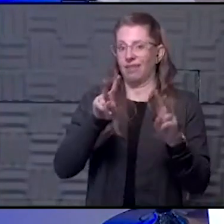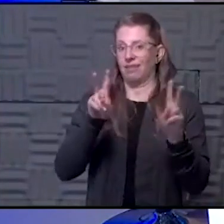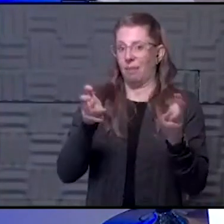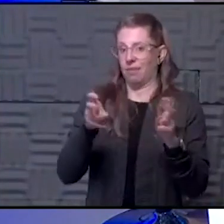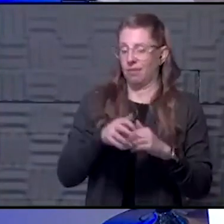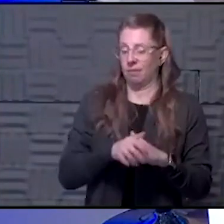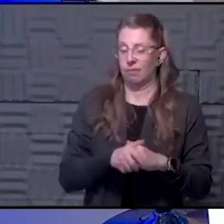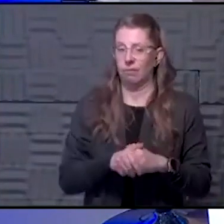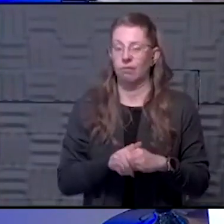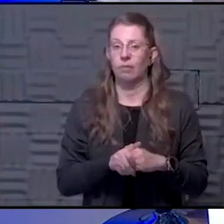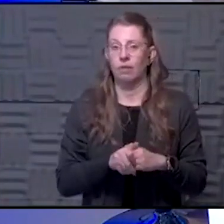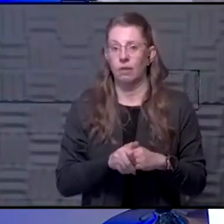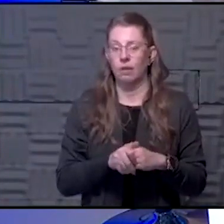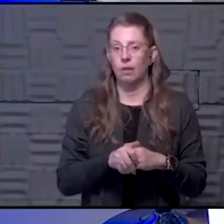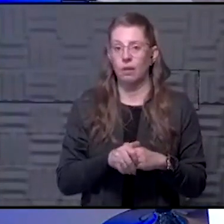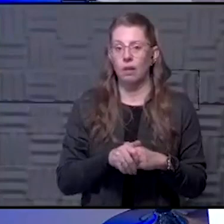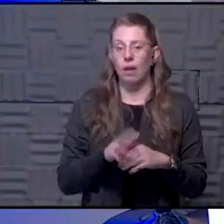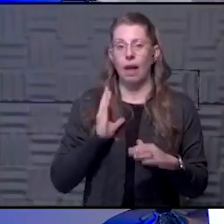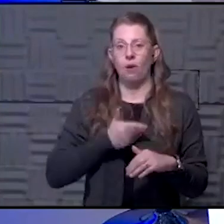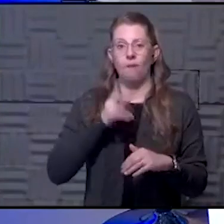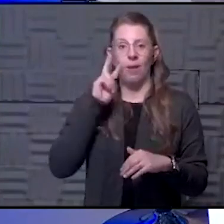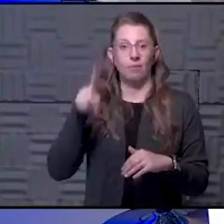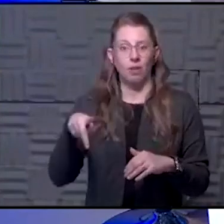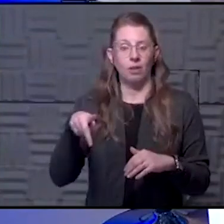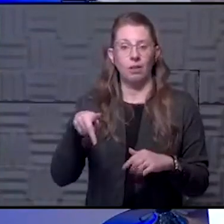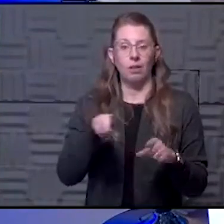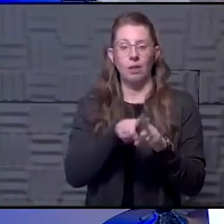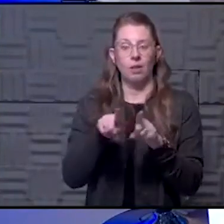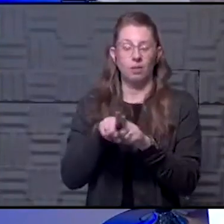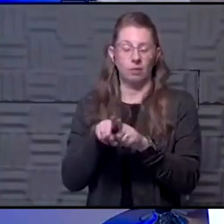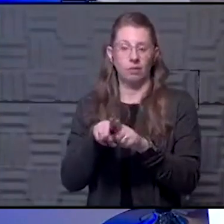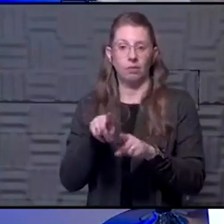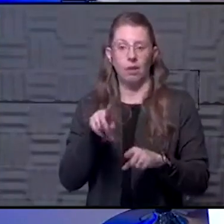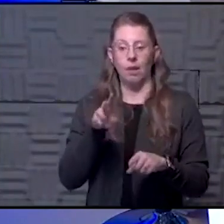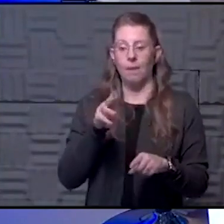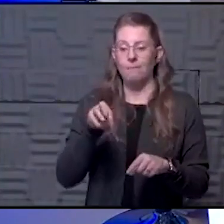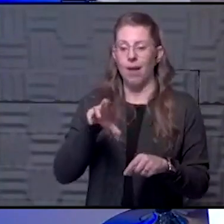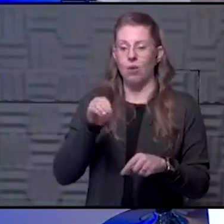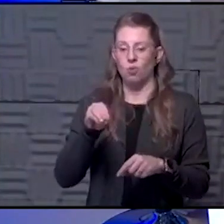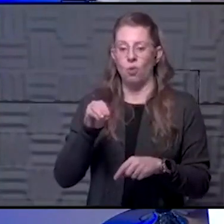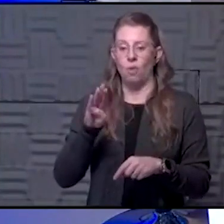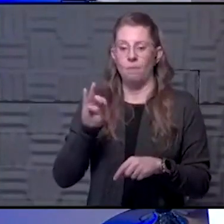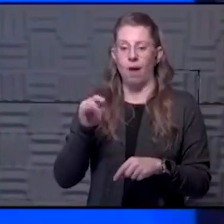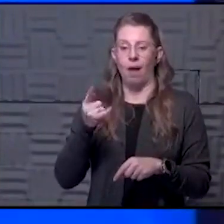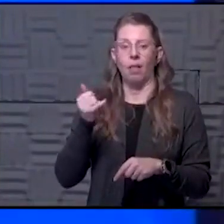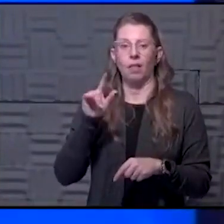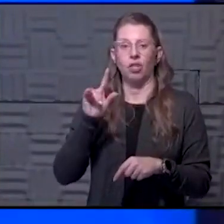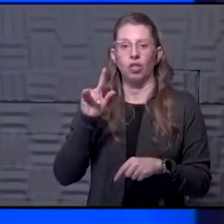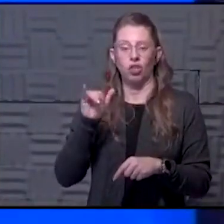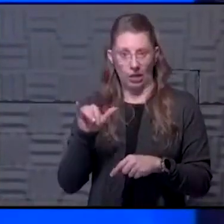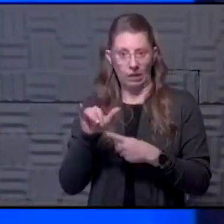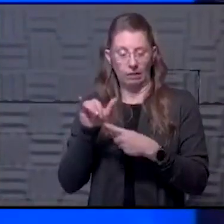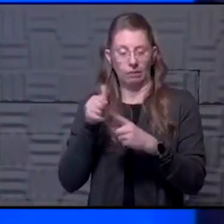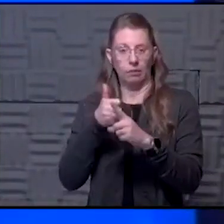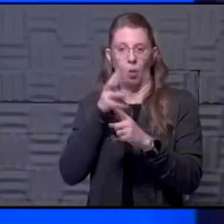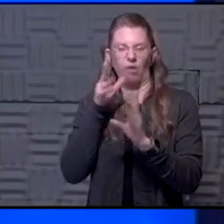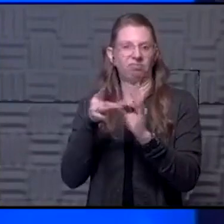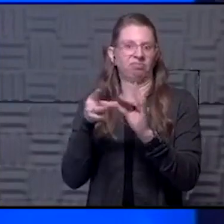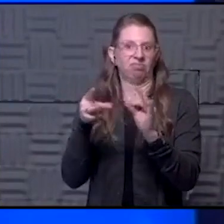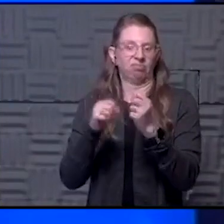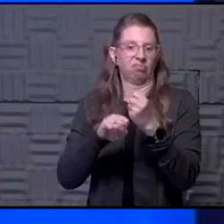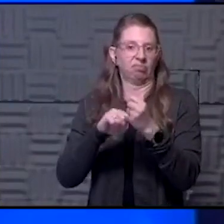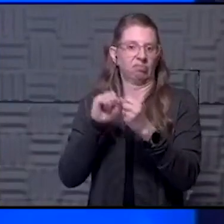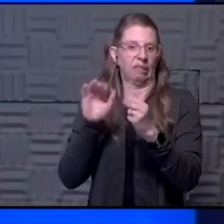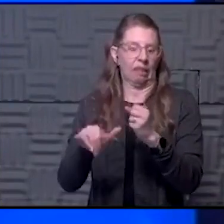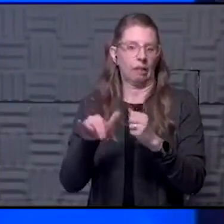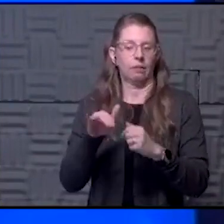subject, our vice president and our director of microbiology is going to be speaking to that. So as we look across the world, we